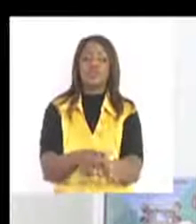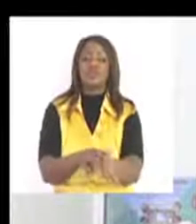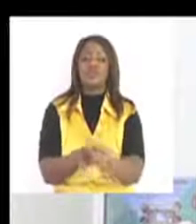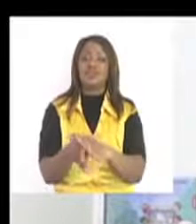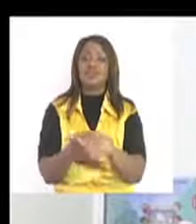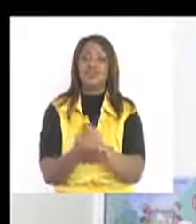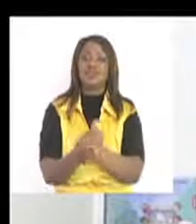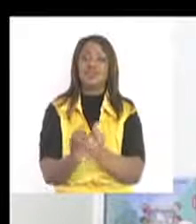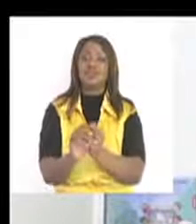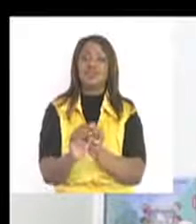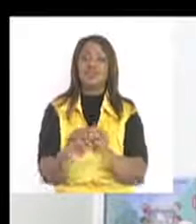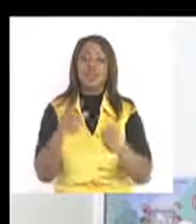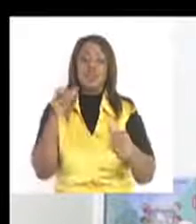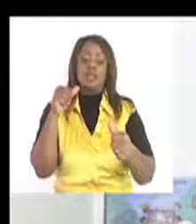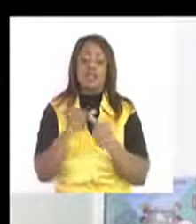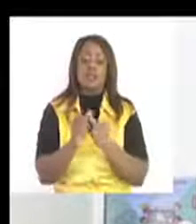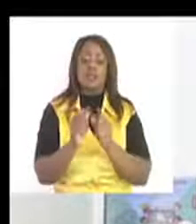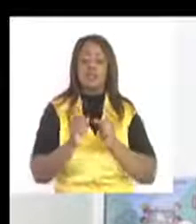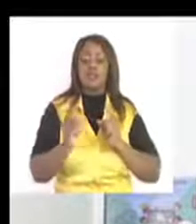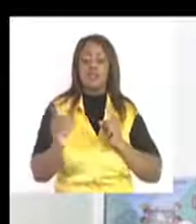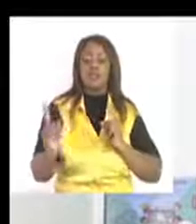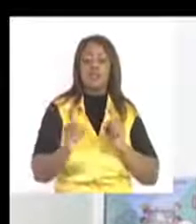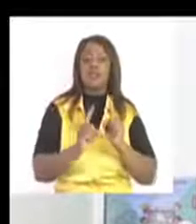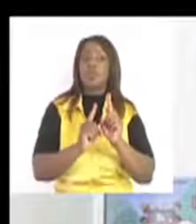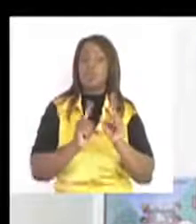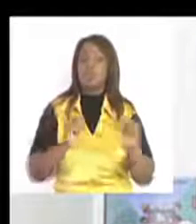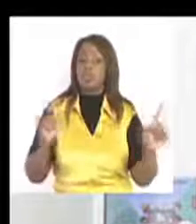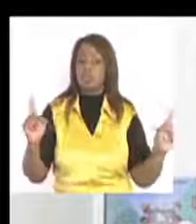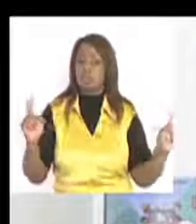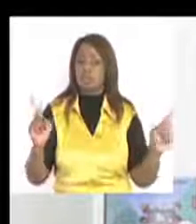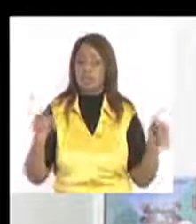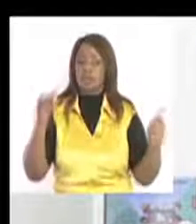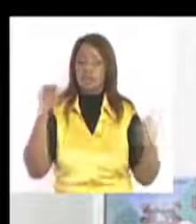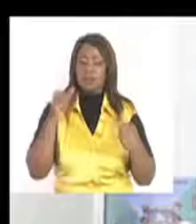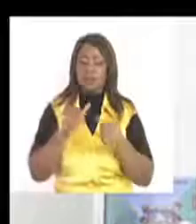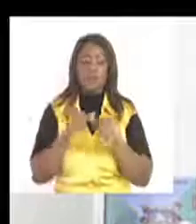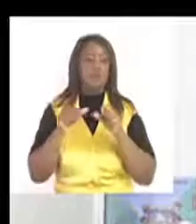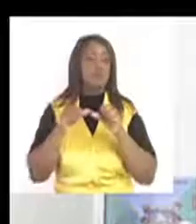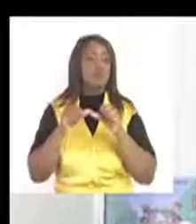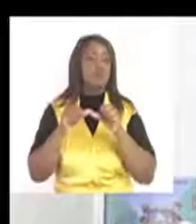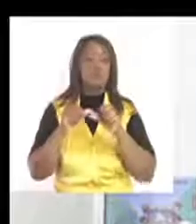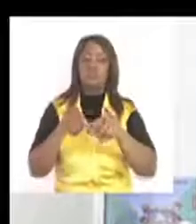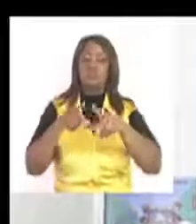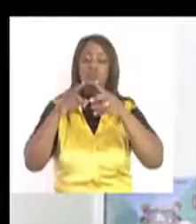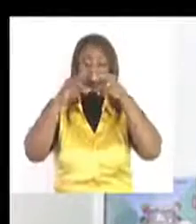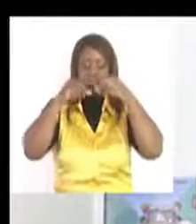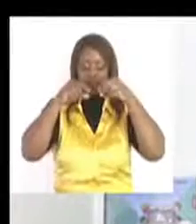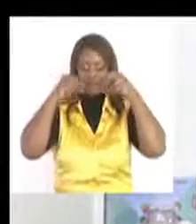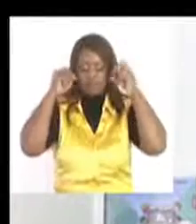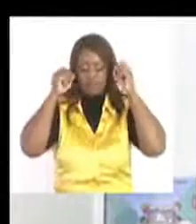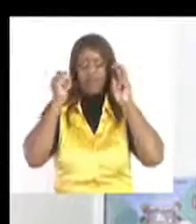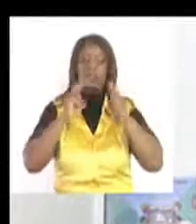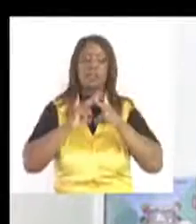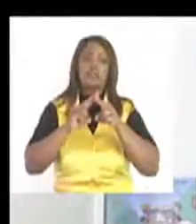Keep the social distance by stretching out and From us, it's a